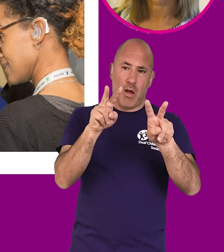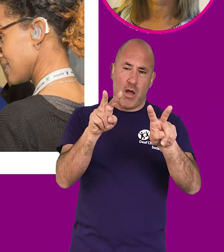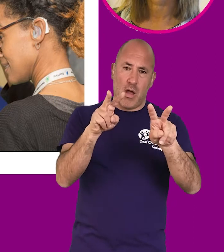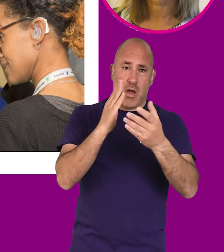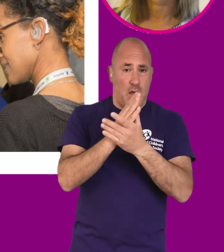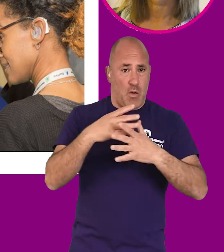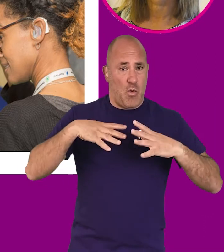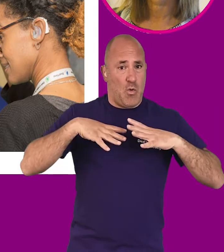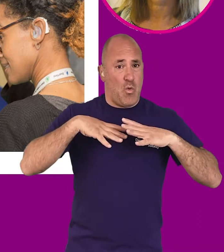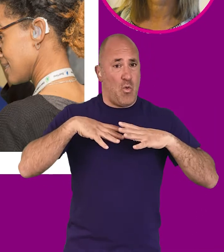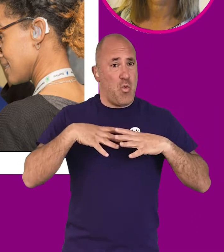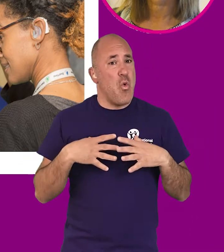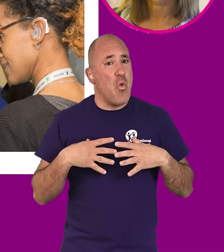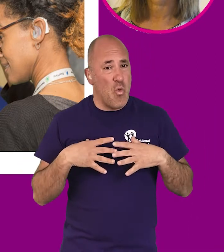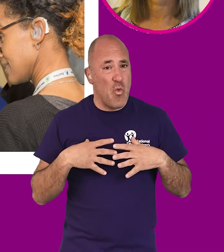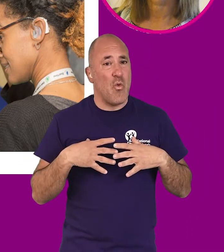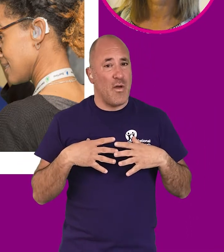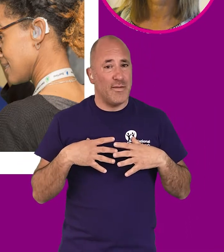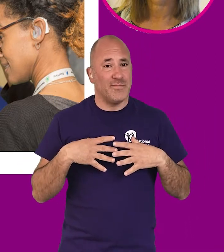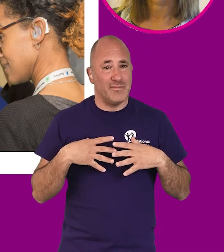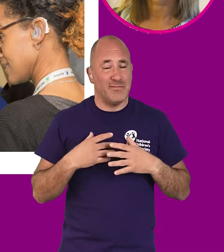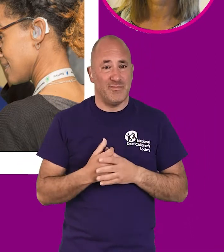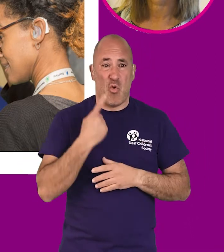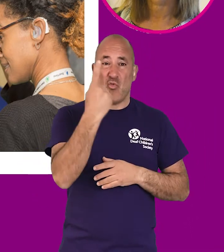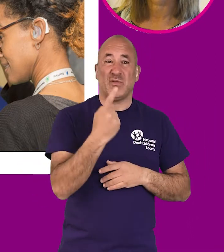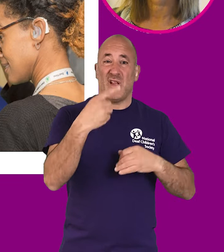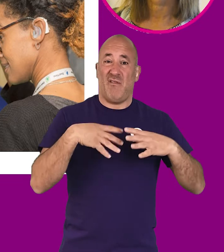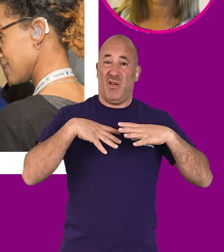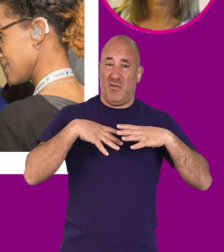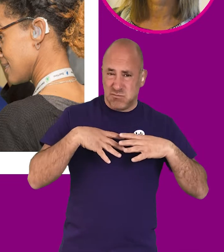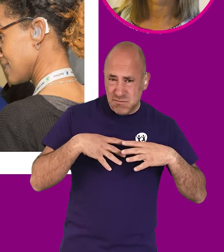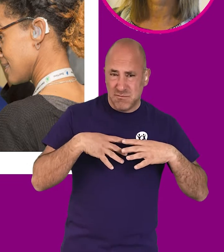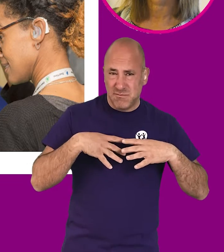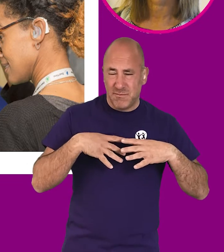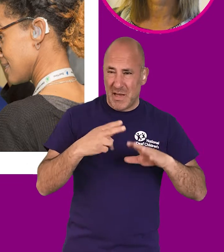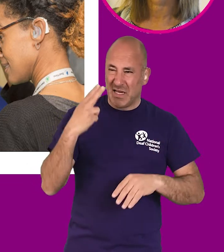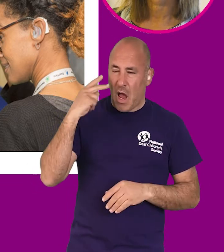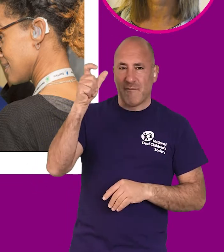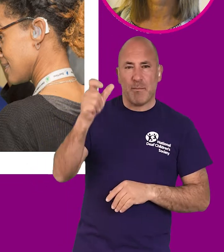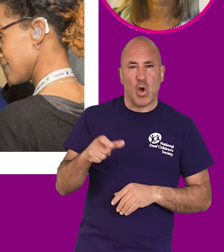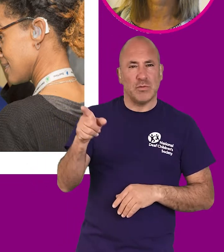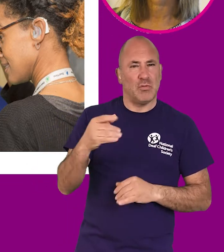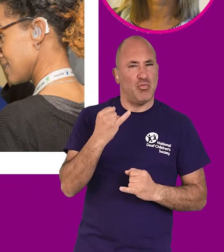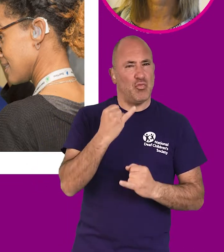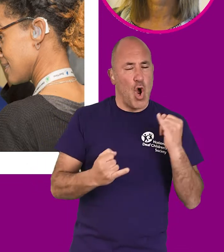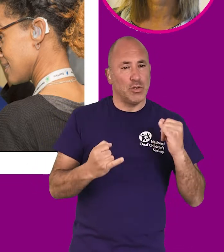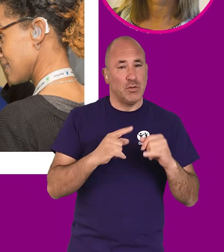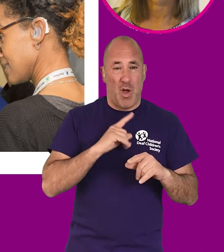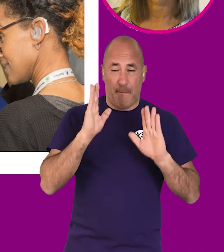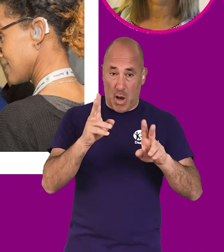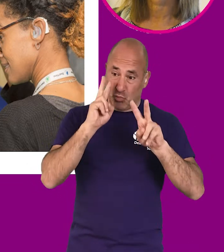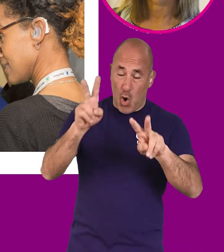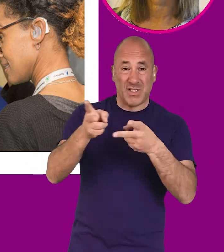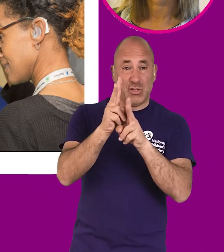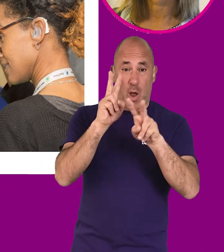If you are looking at a screen for a large amount of time, it's also very tiring. It's tiring for you guys,